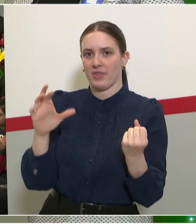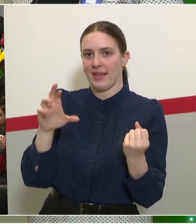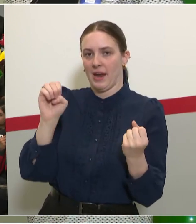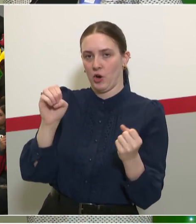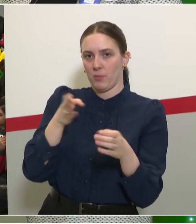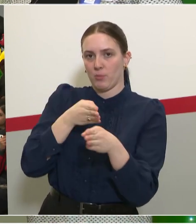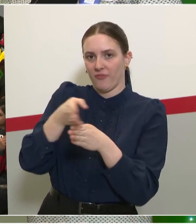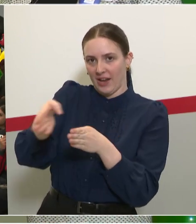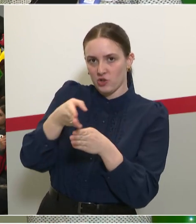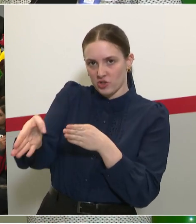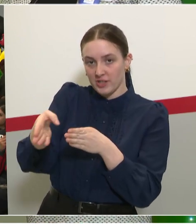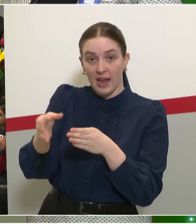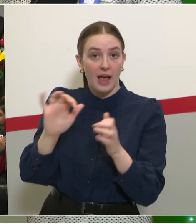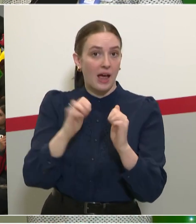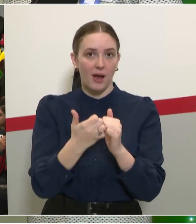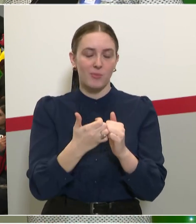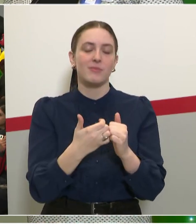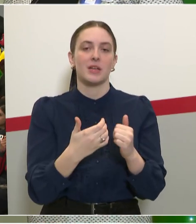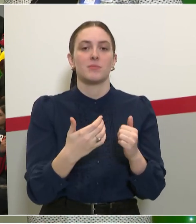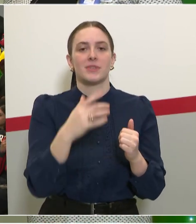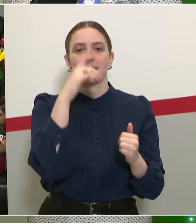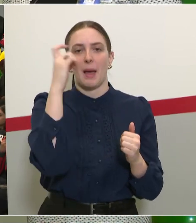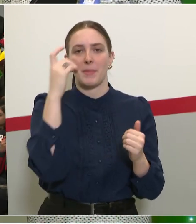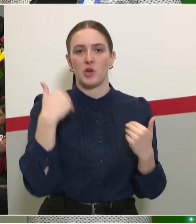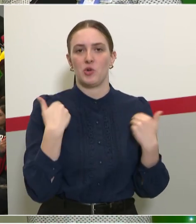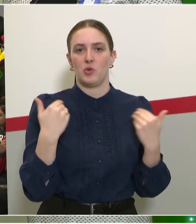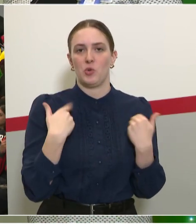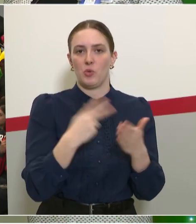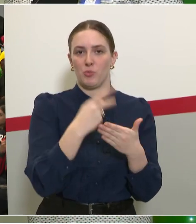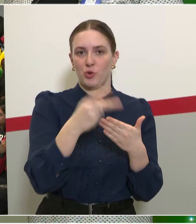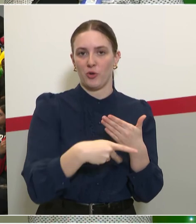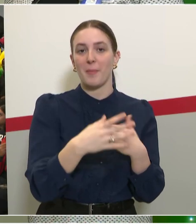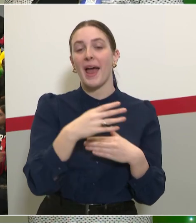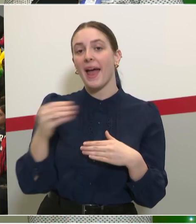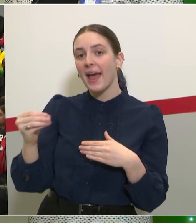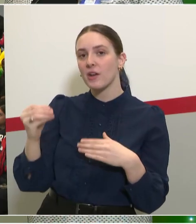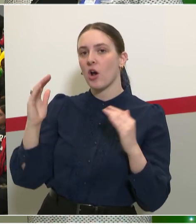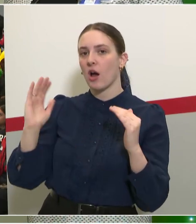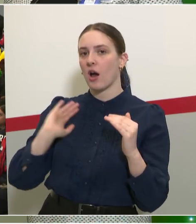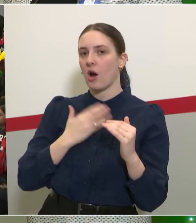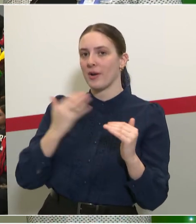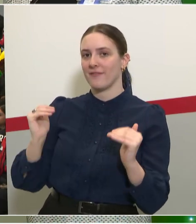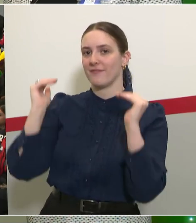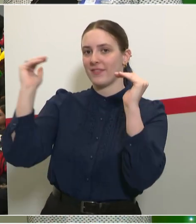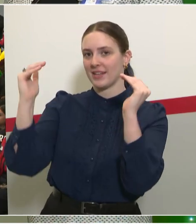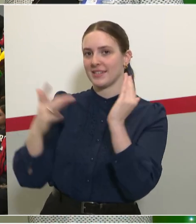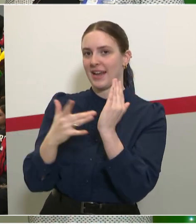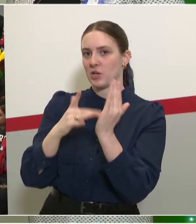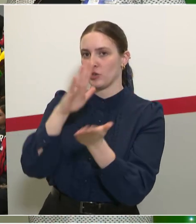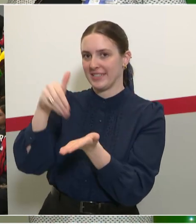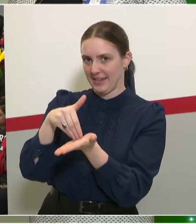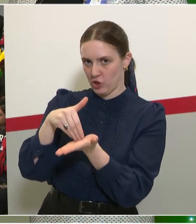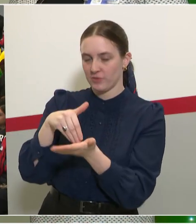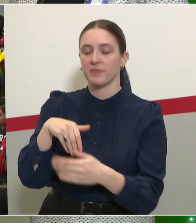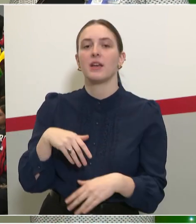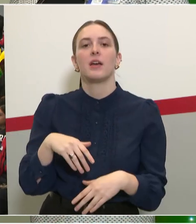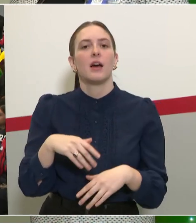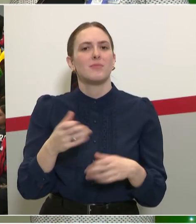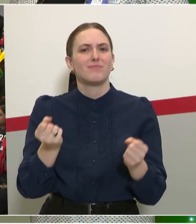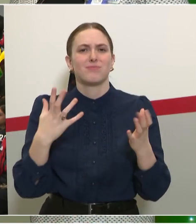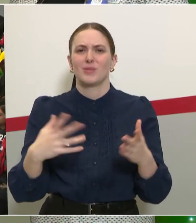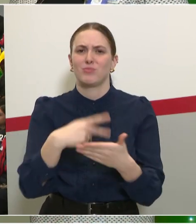support that through our summer youth program and our advanced technical center, and all of the programs at